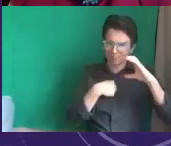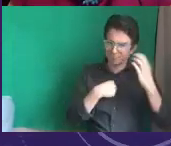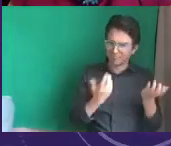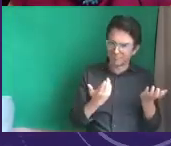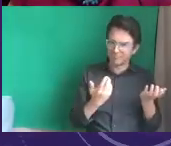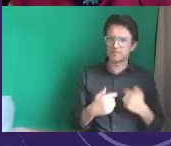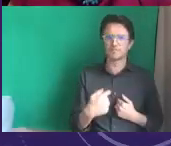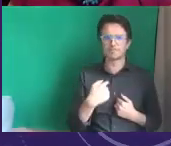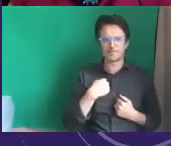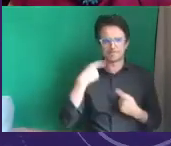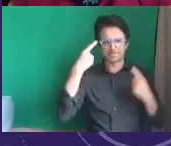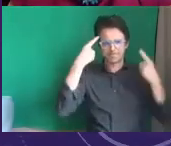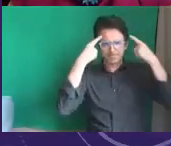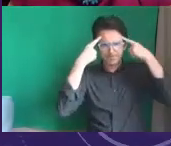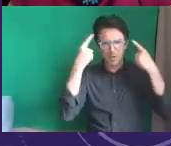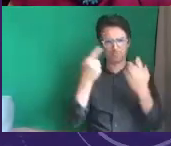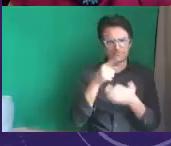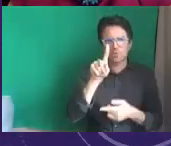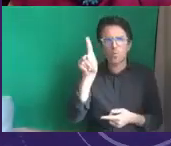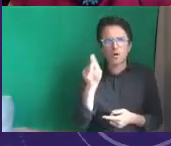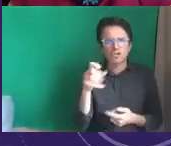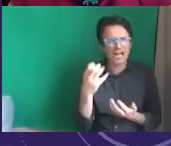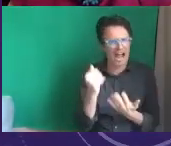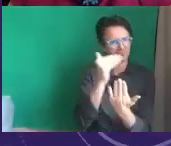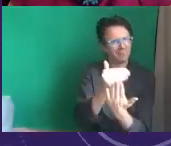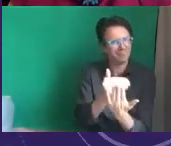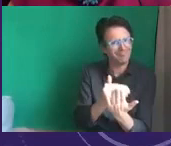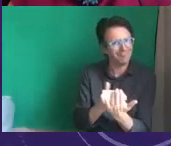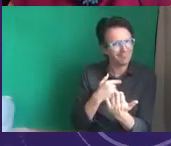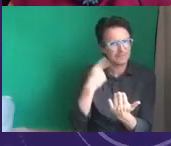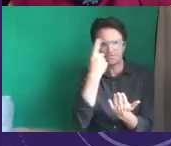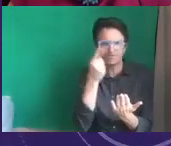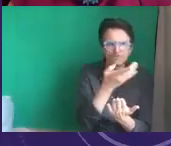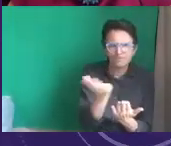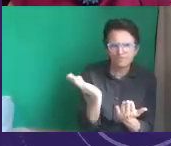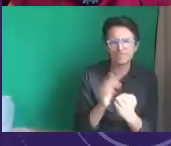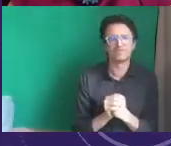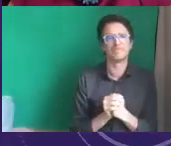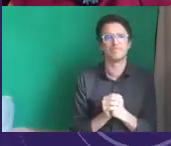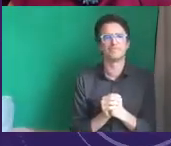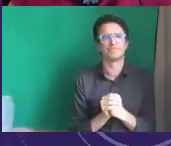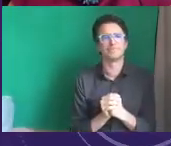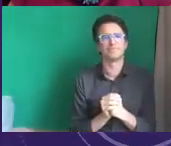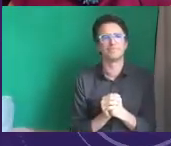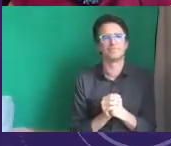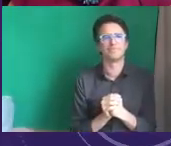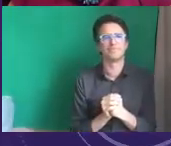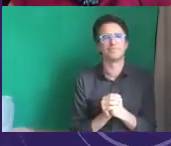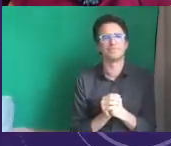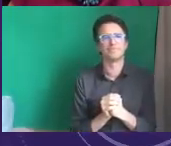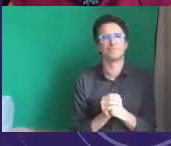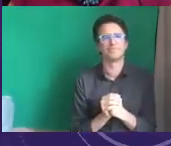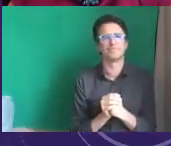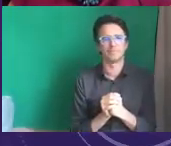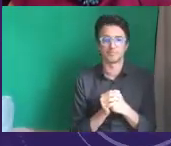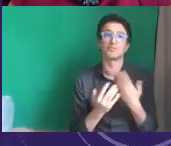background helping me run the slide. So Eileen, can you go to the first slide? This slide also shows the